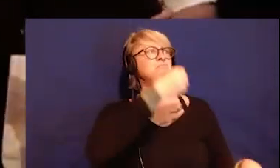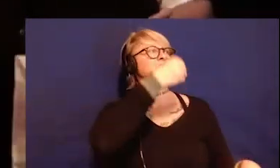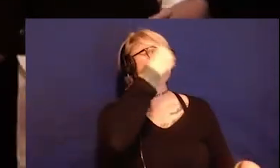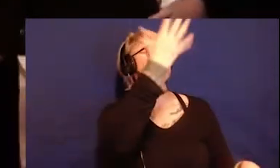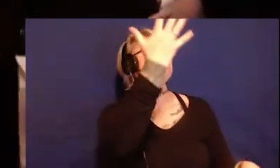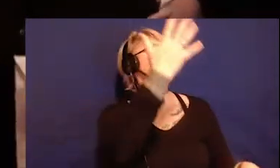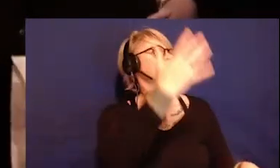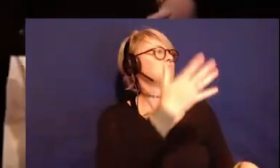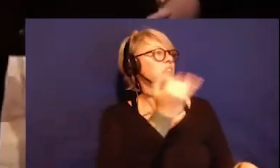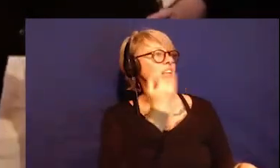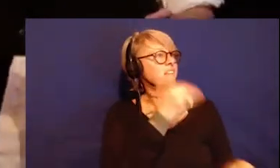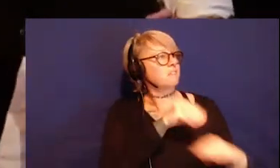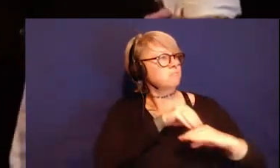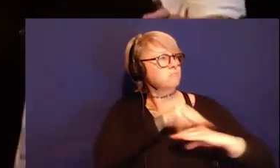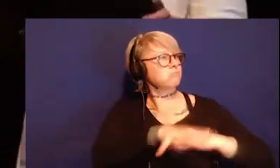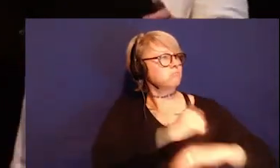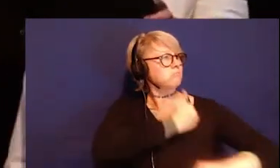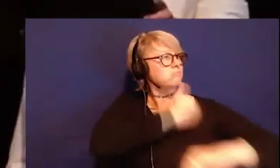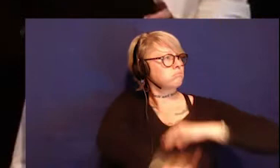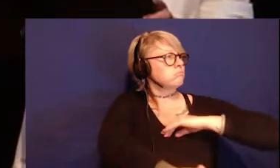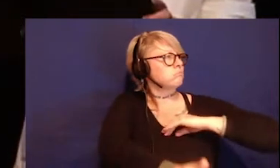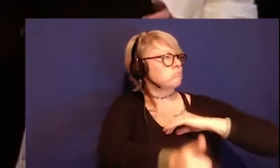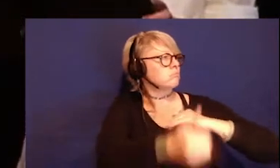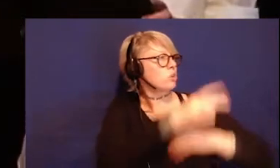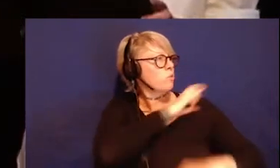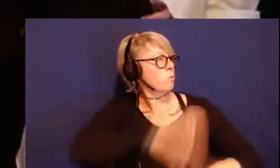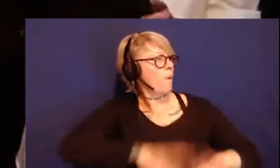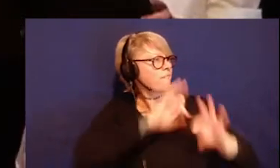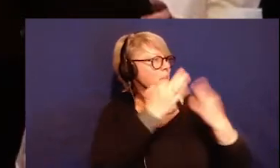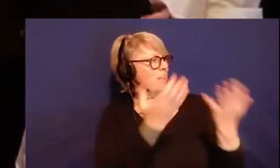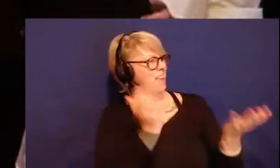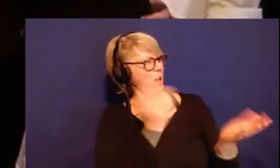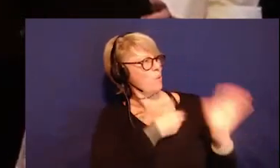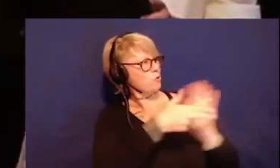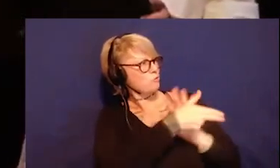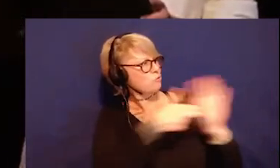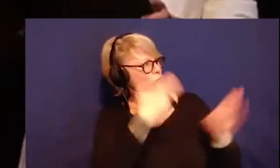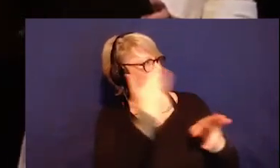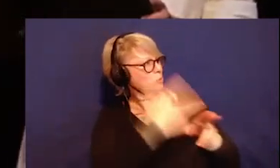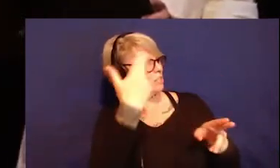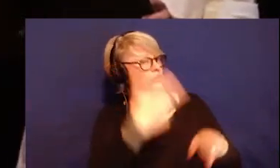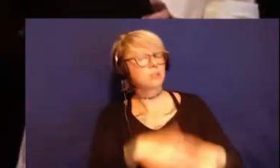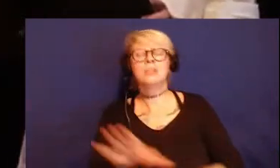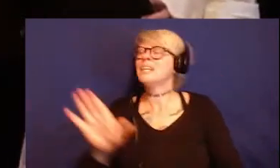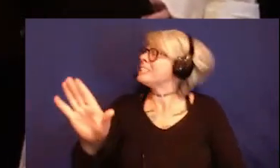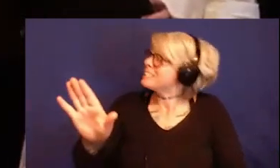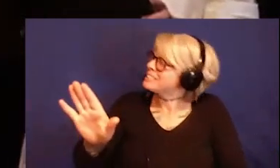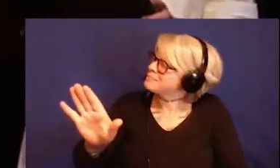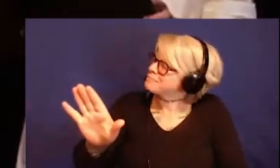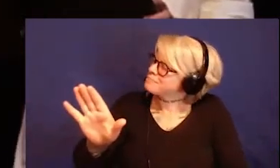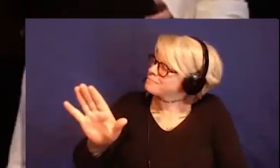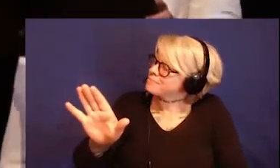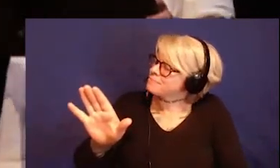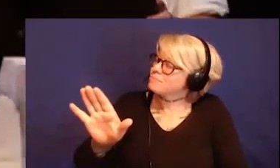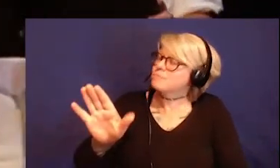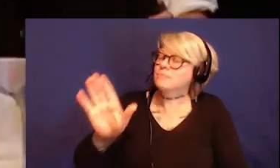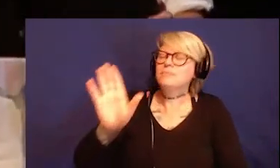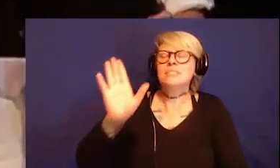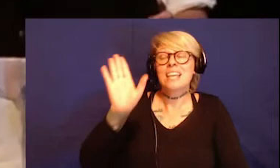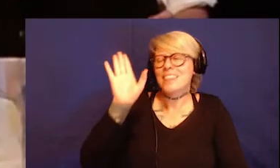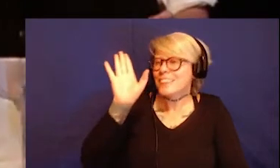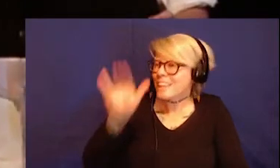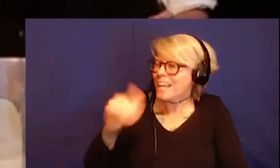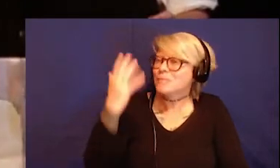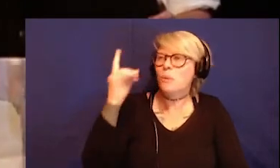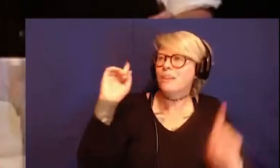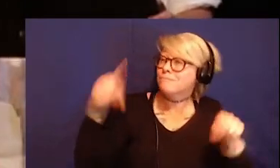Not to mention the reputation of any of us in it. See, and this is the thing, I get that. And I know that's why we've been fighting, and why we needed